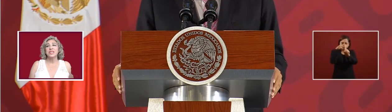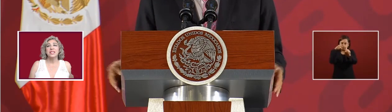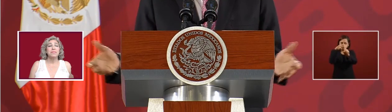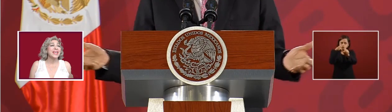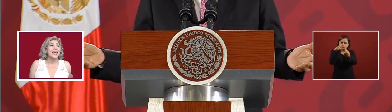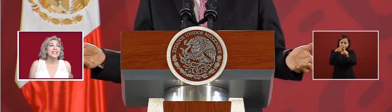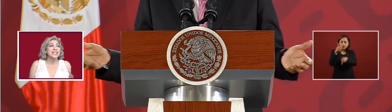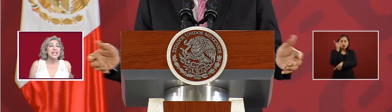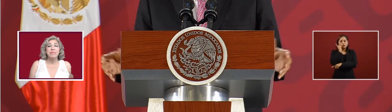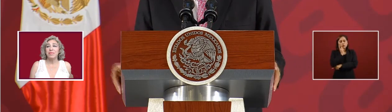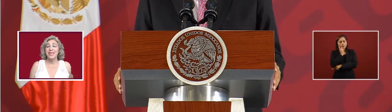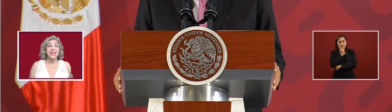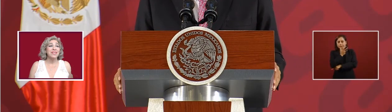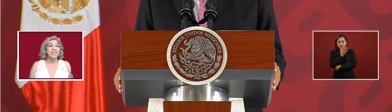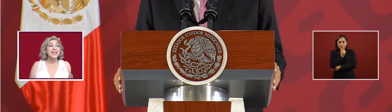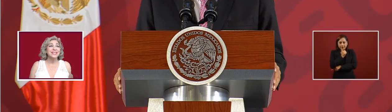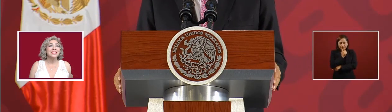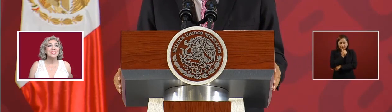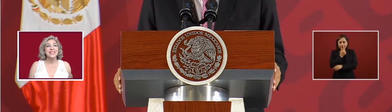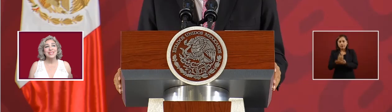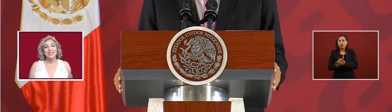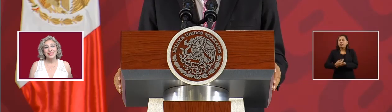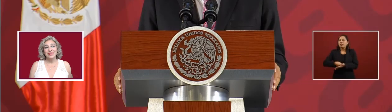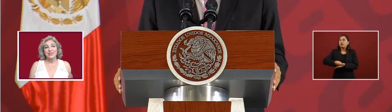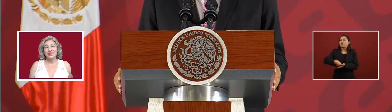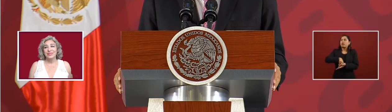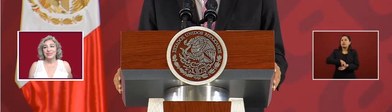that's important to them they can't sleep they can't rest